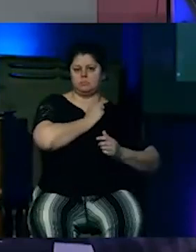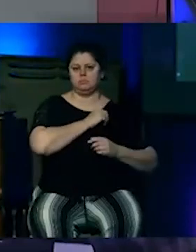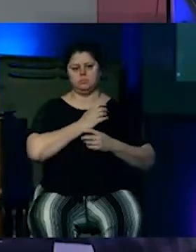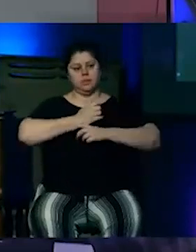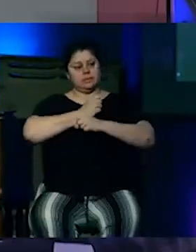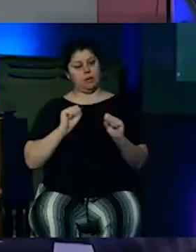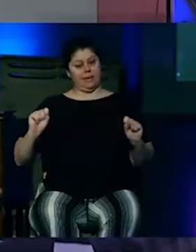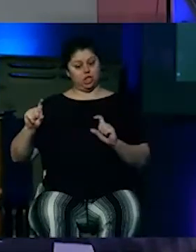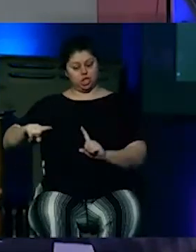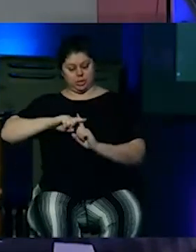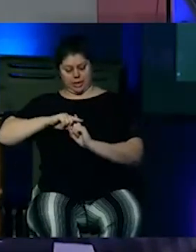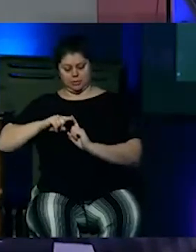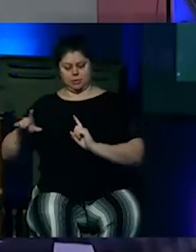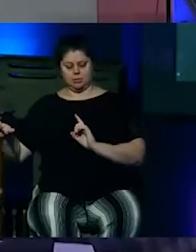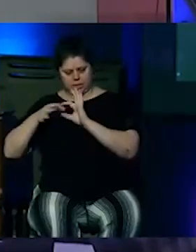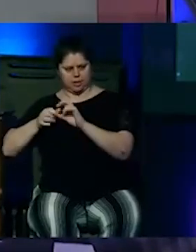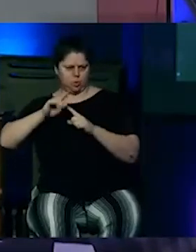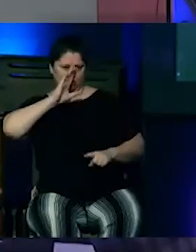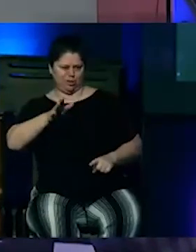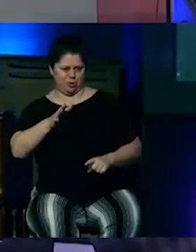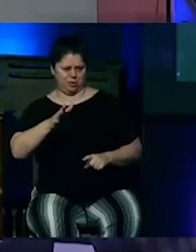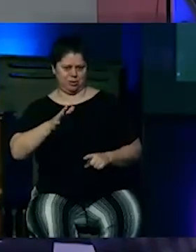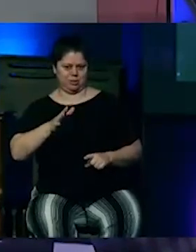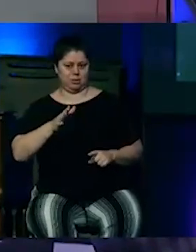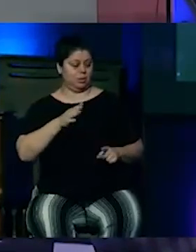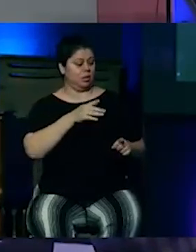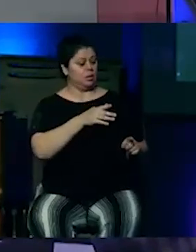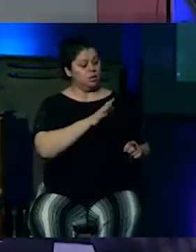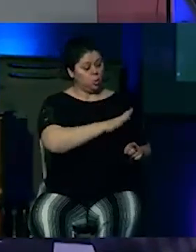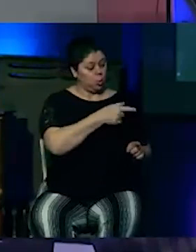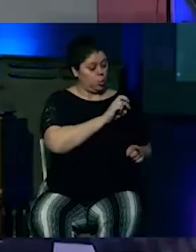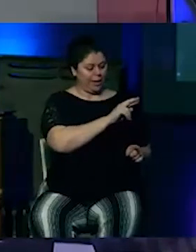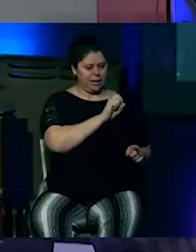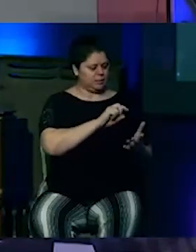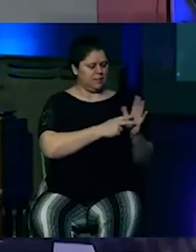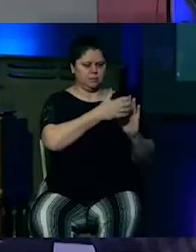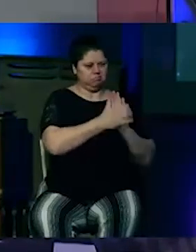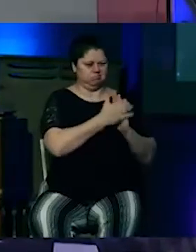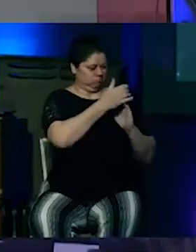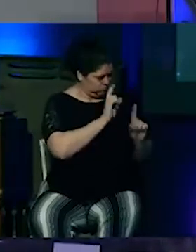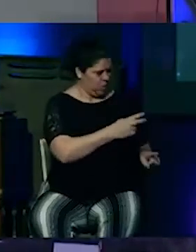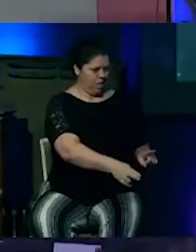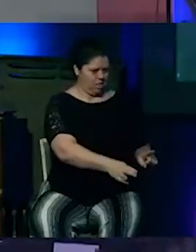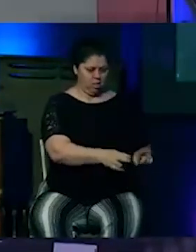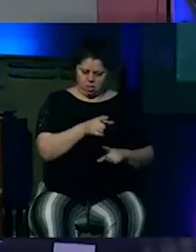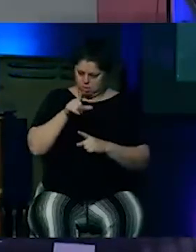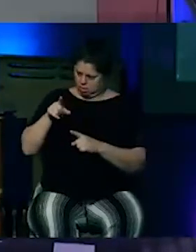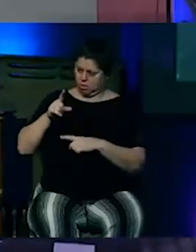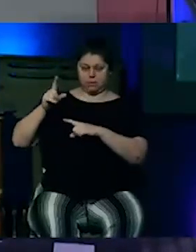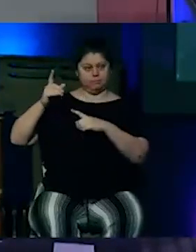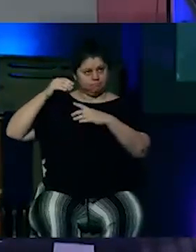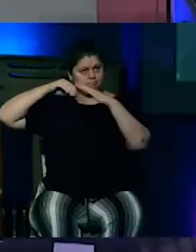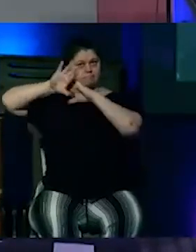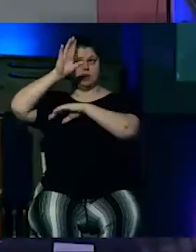salvation is connected to heterosexuality. We are damned for our queerness. We must be heterosexual to inherit the